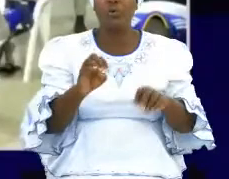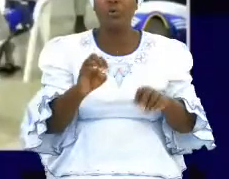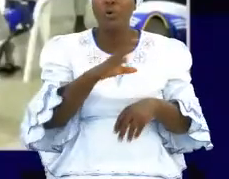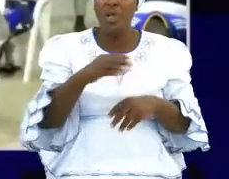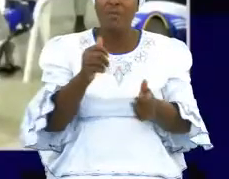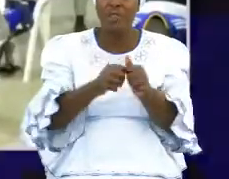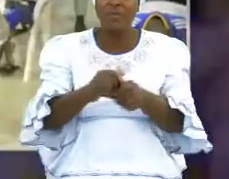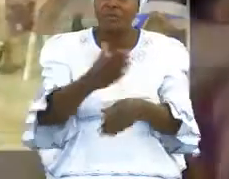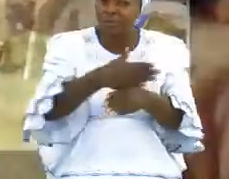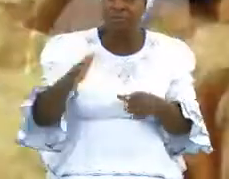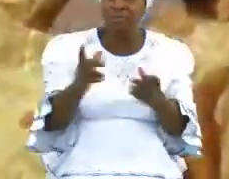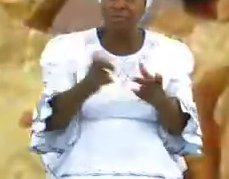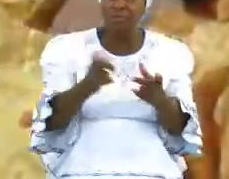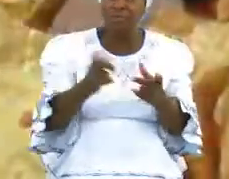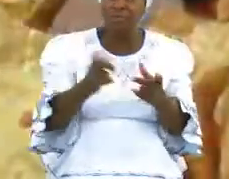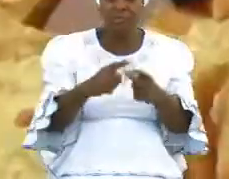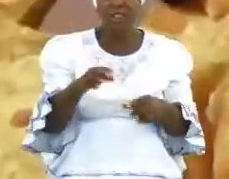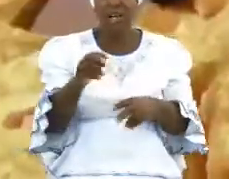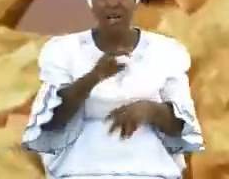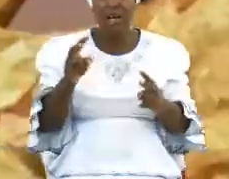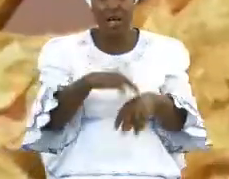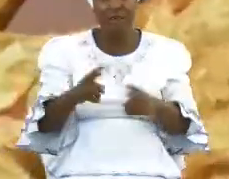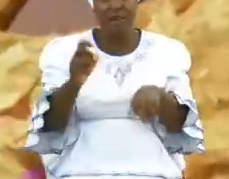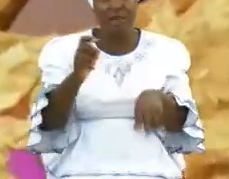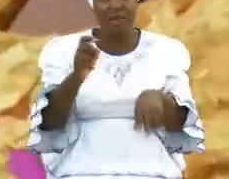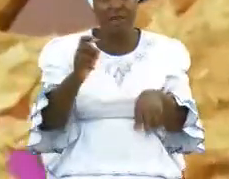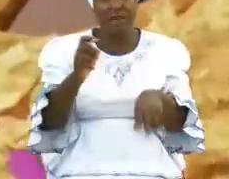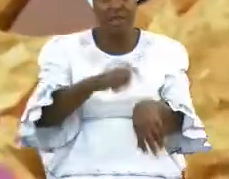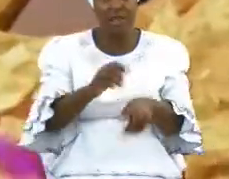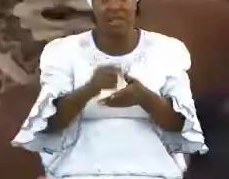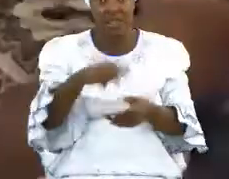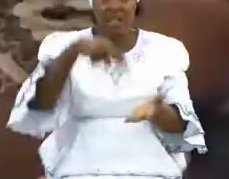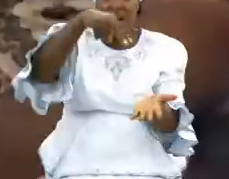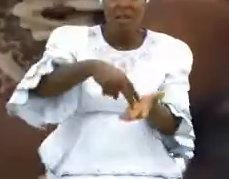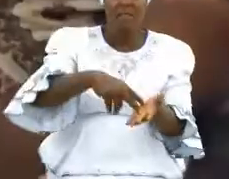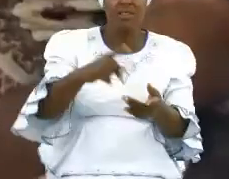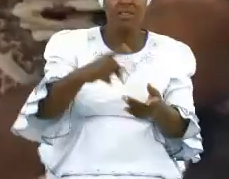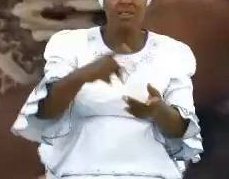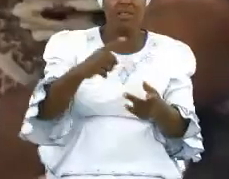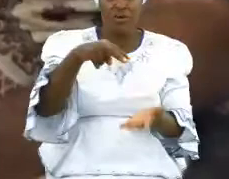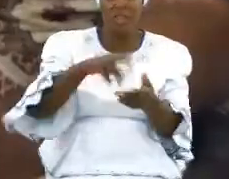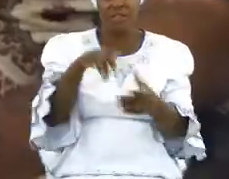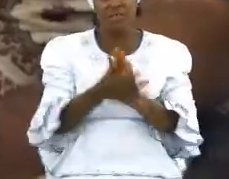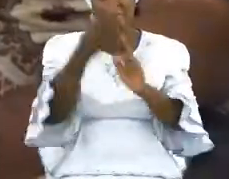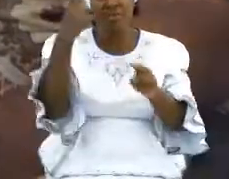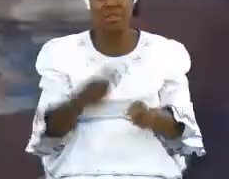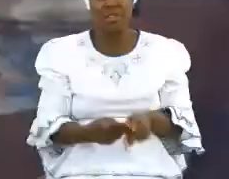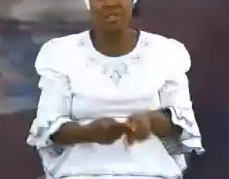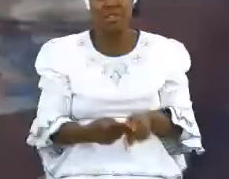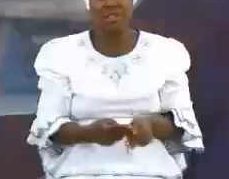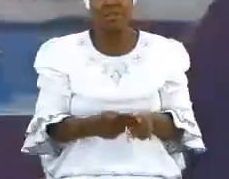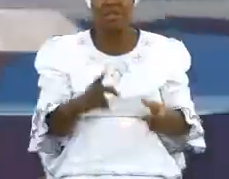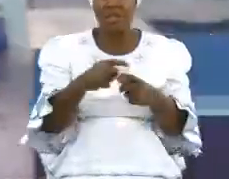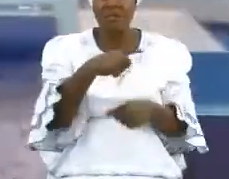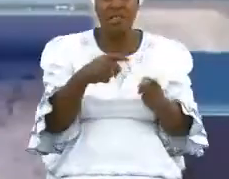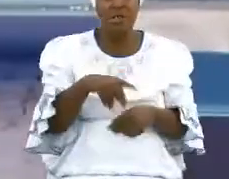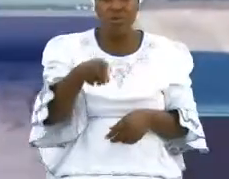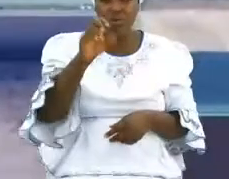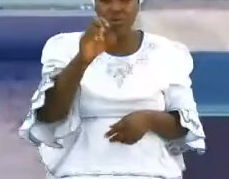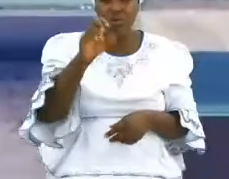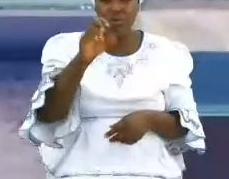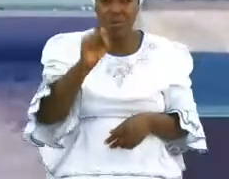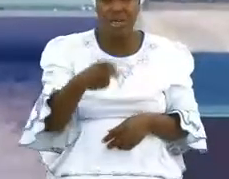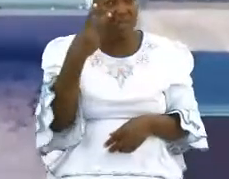says, "Rise up." You rise up in Jesus' name. When he says, "Look and see," your